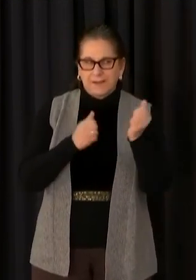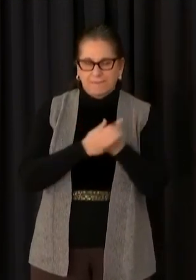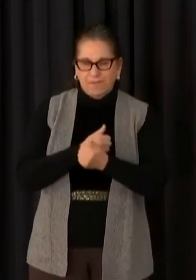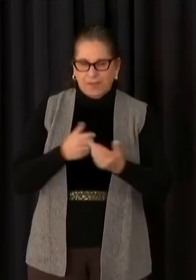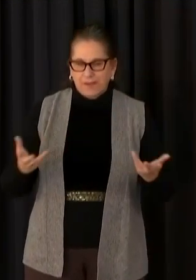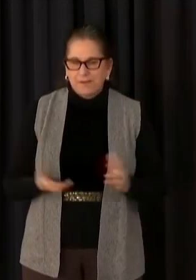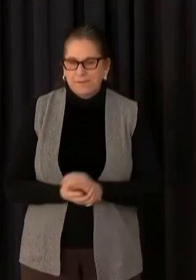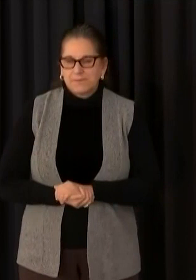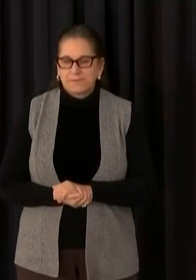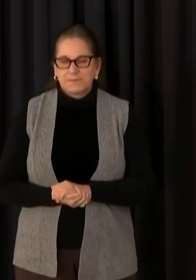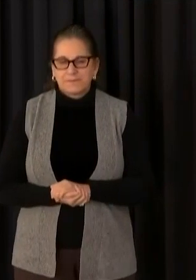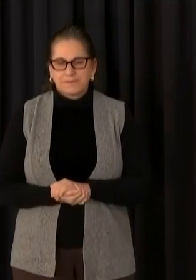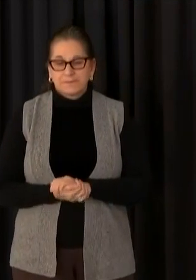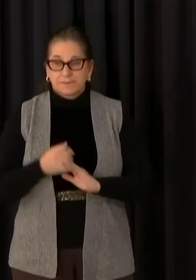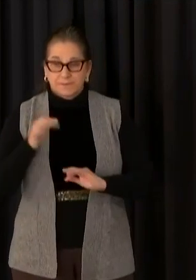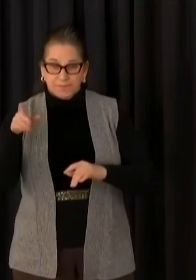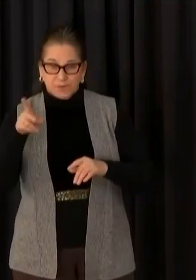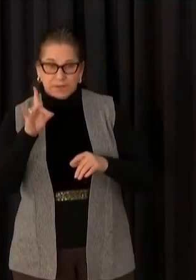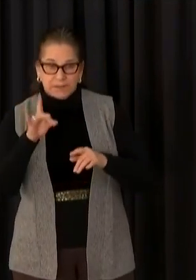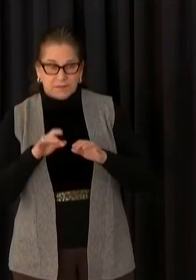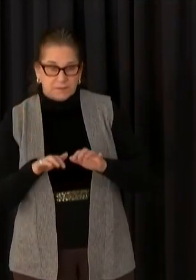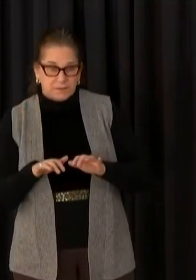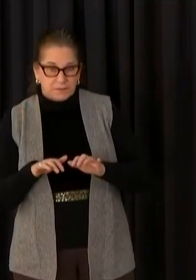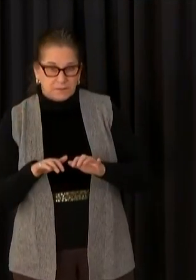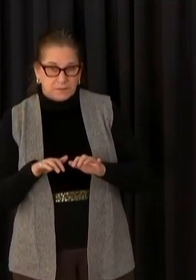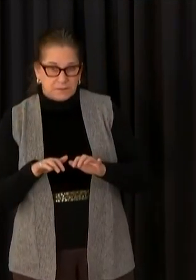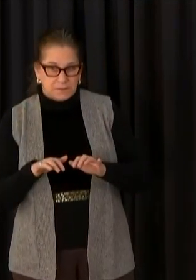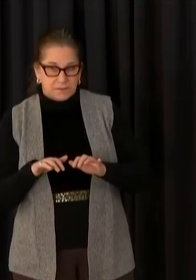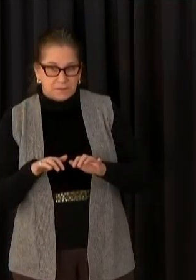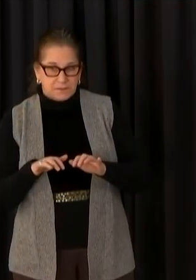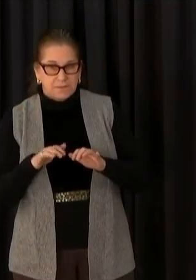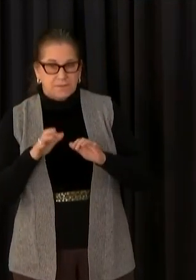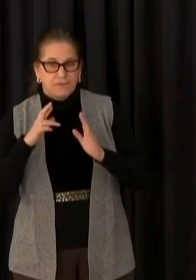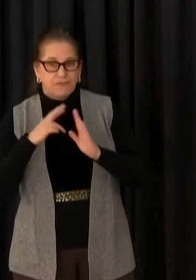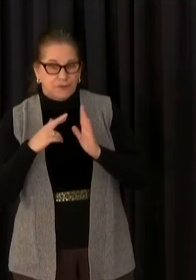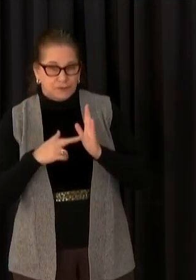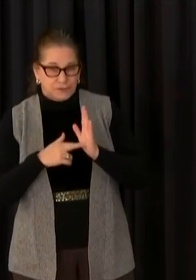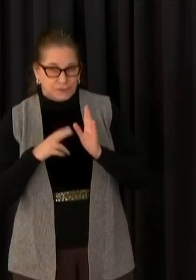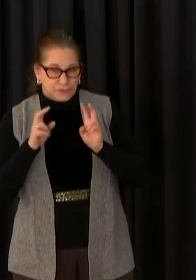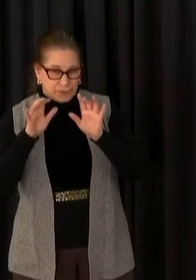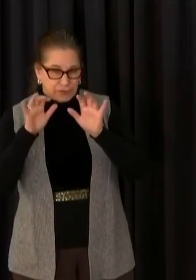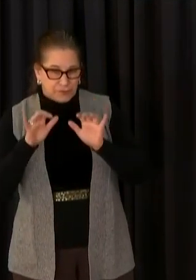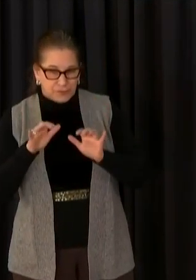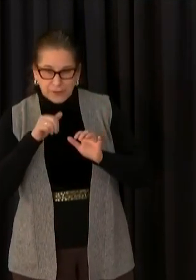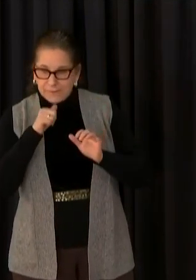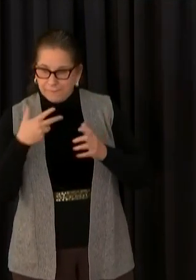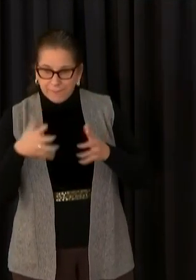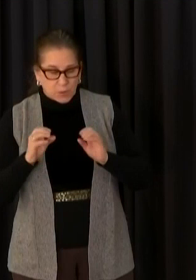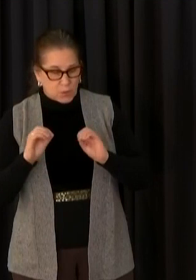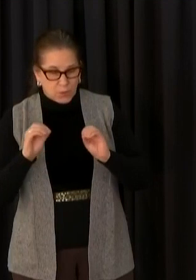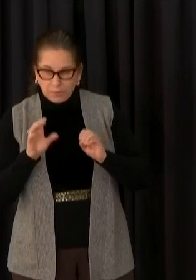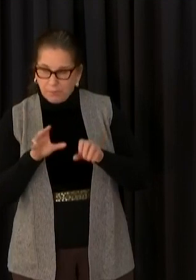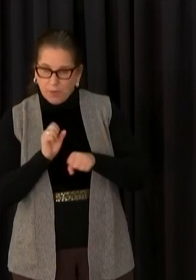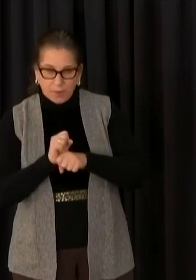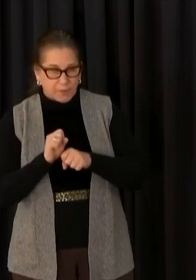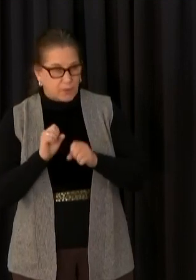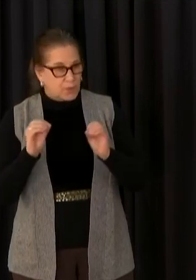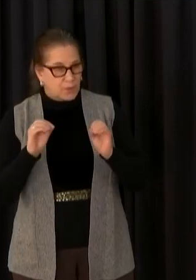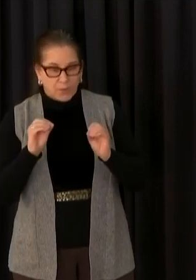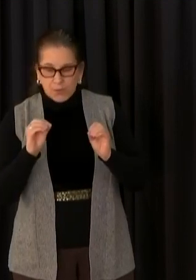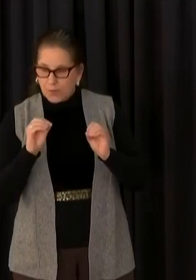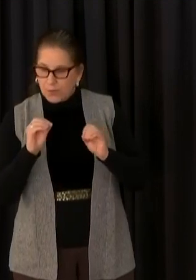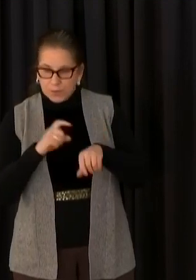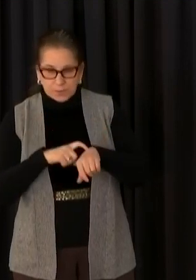you've been in the system and you did not get a date, time, and location for an appointment, you will need to go back in the system.